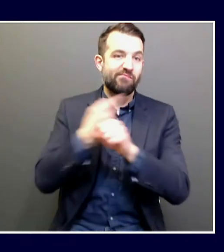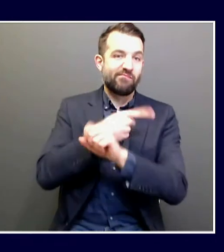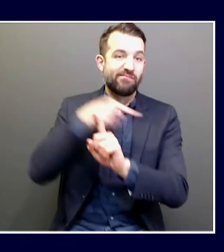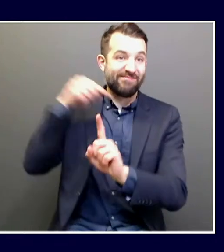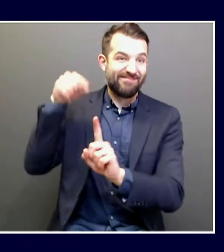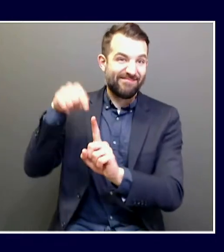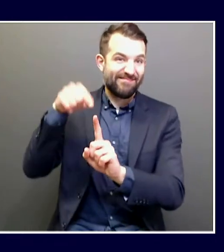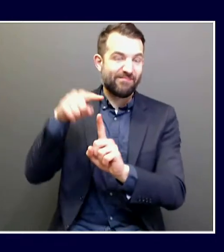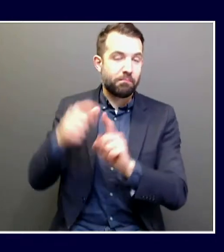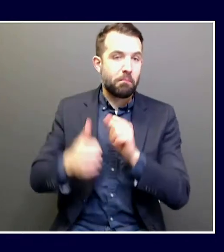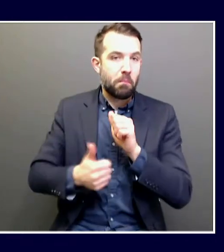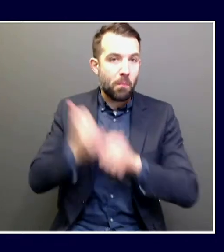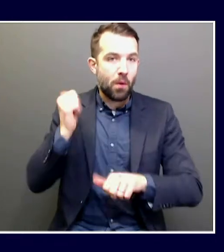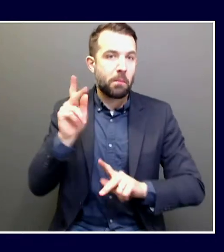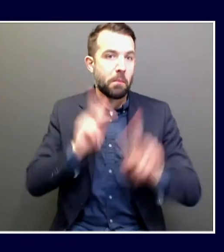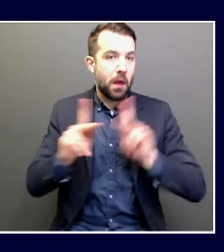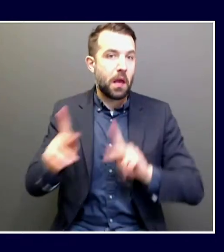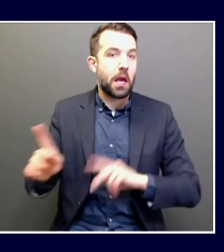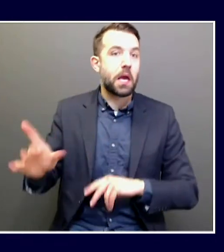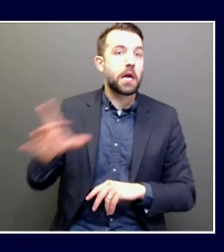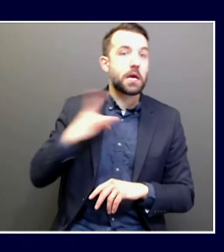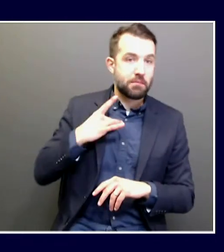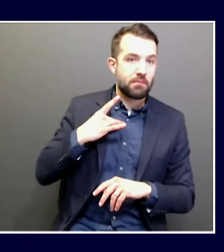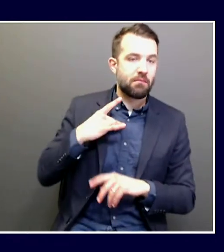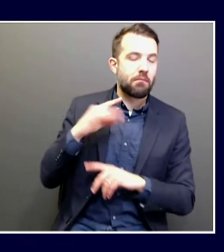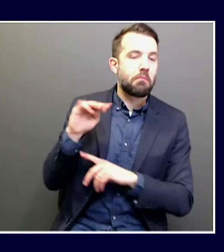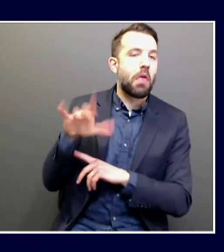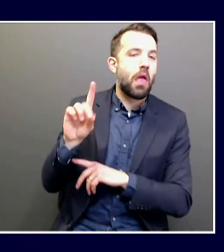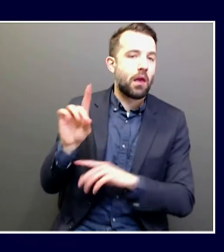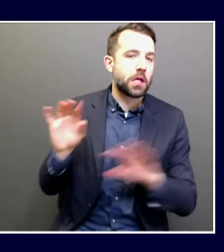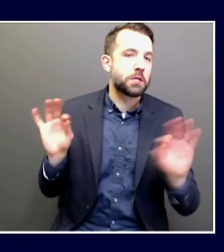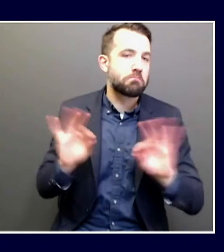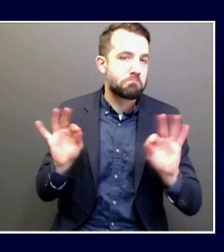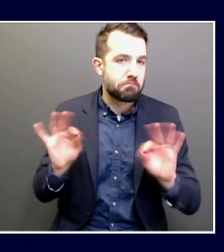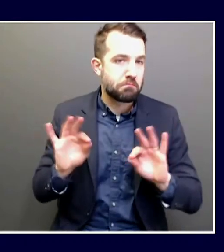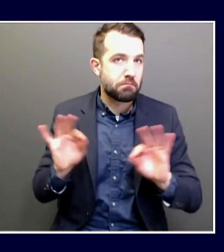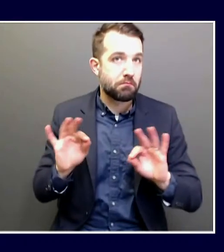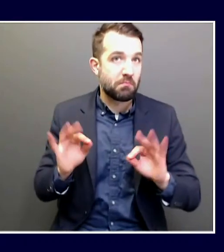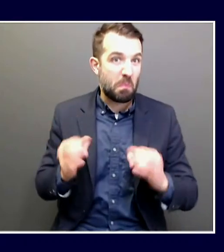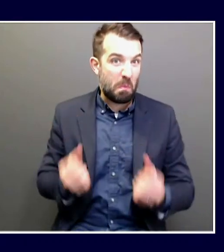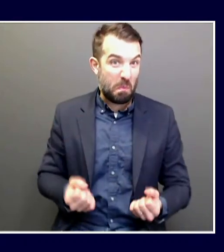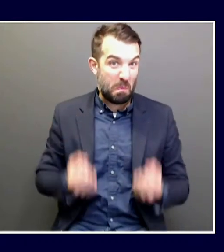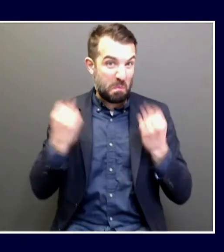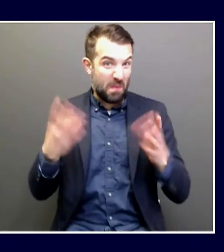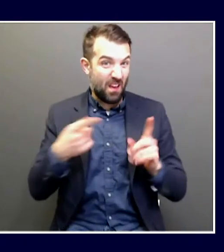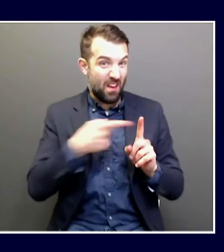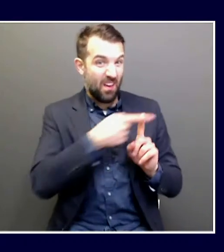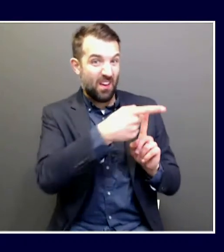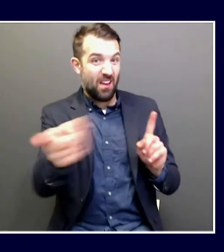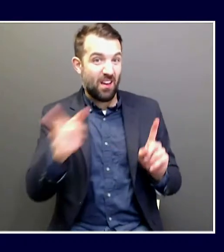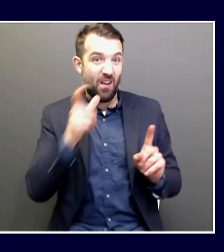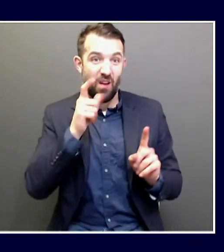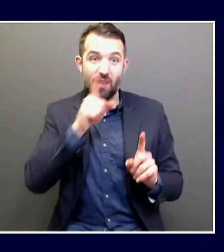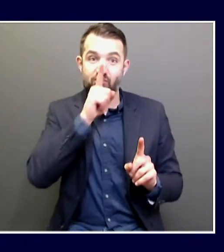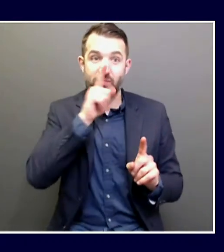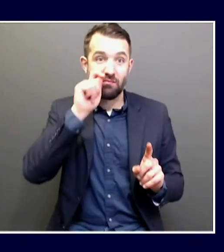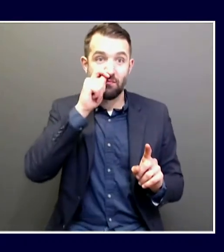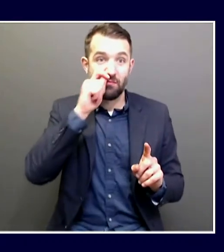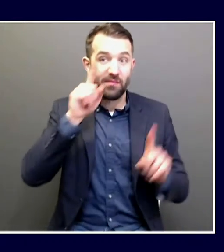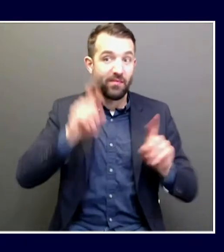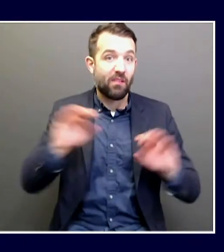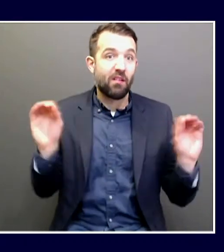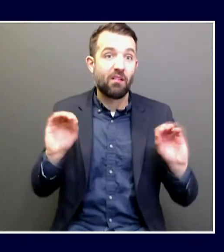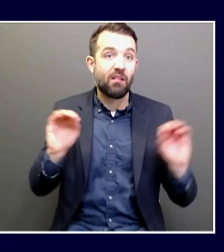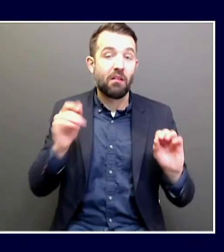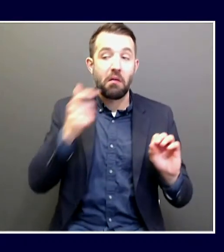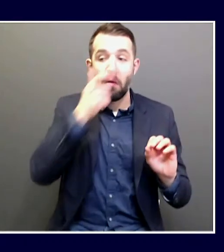many individuals may not test at all. And the fact that many people with breakthrough COVID cases,